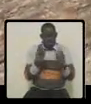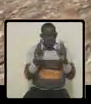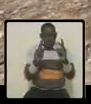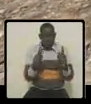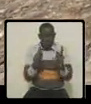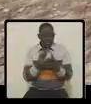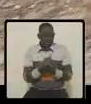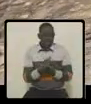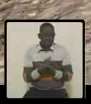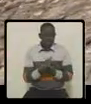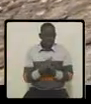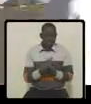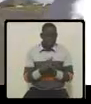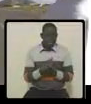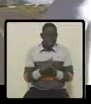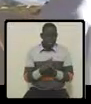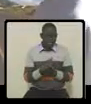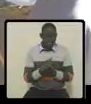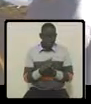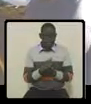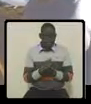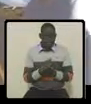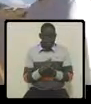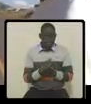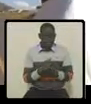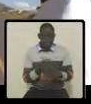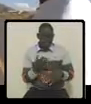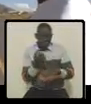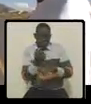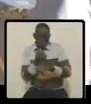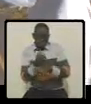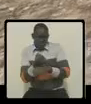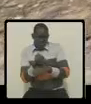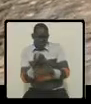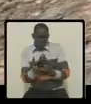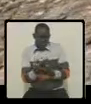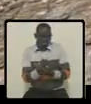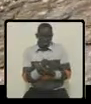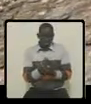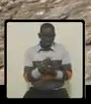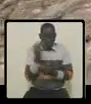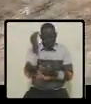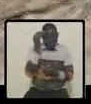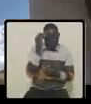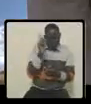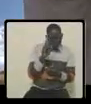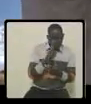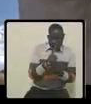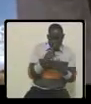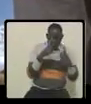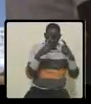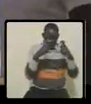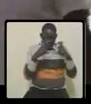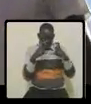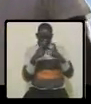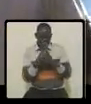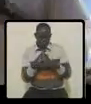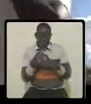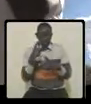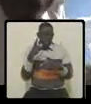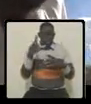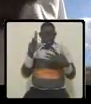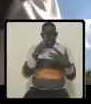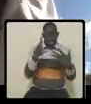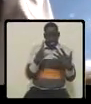Okay. They're in layers, so I guess they're layers of sedimentary rock. You're right. You know what? I think I'm going to take some pictures for our lesson. Alright, that's